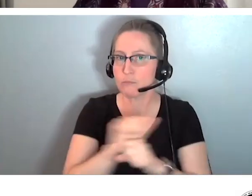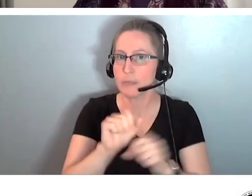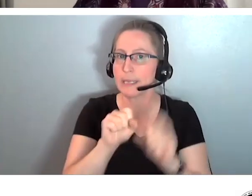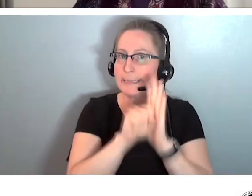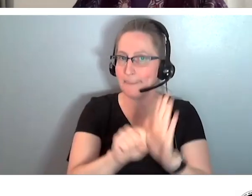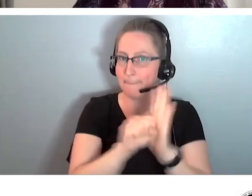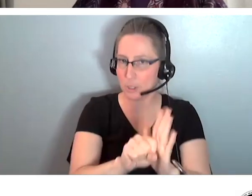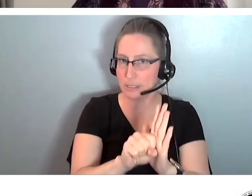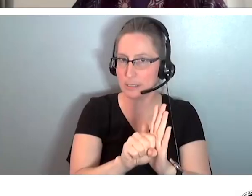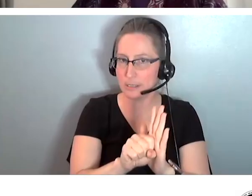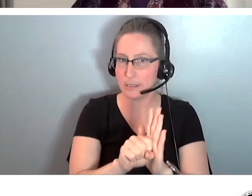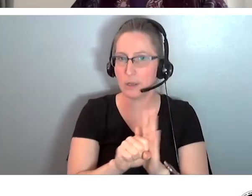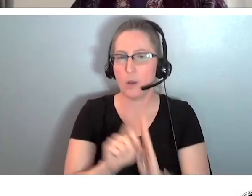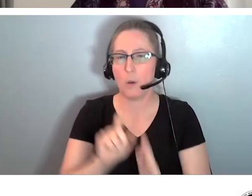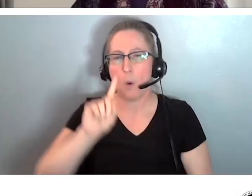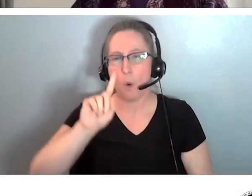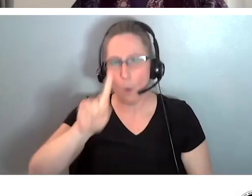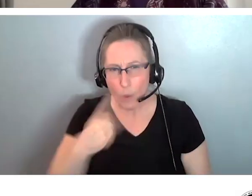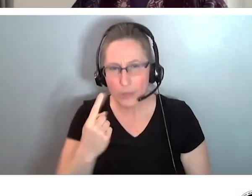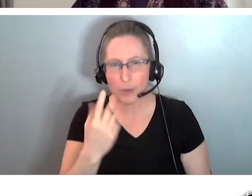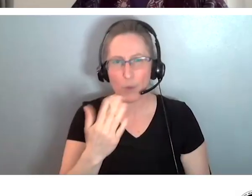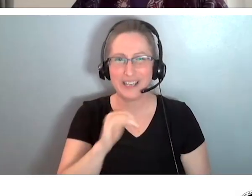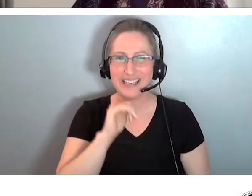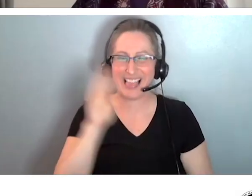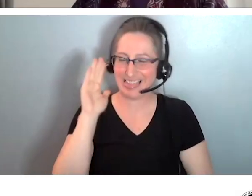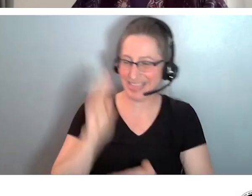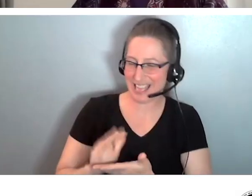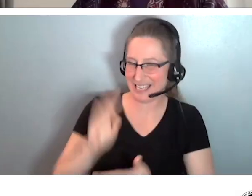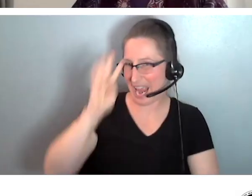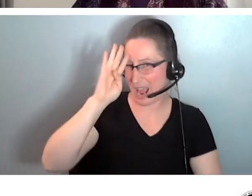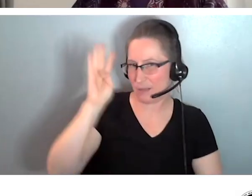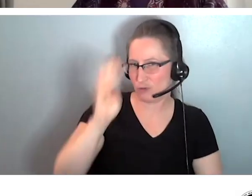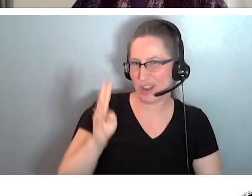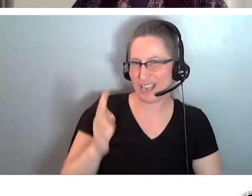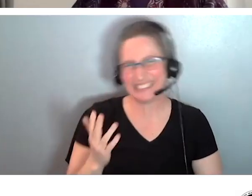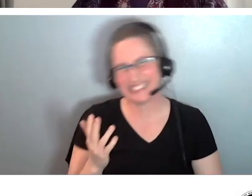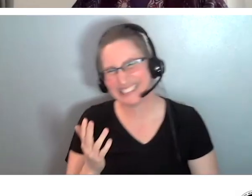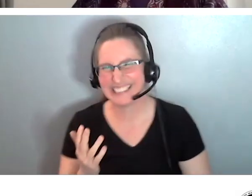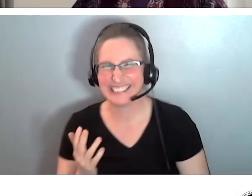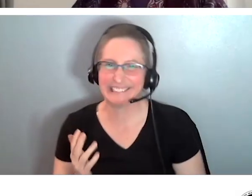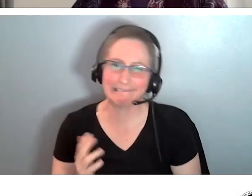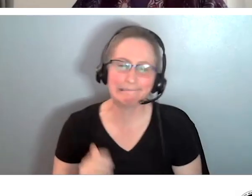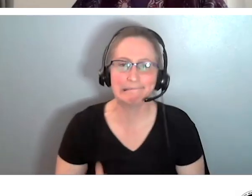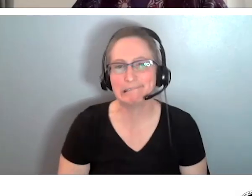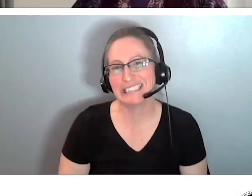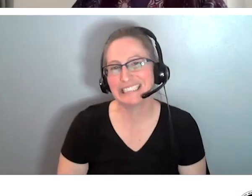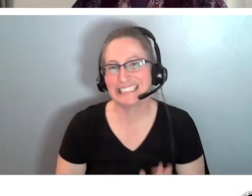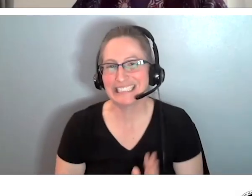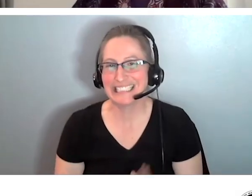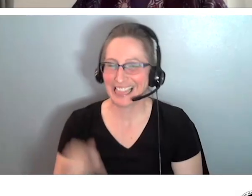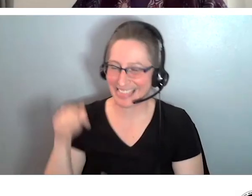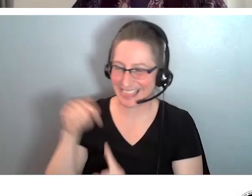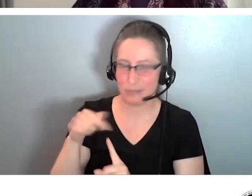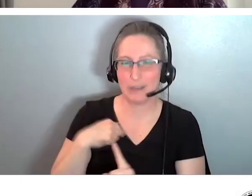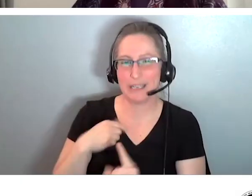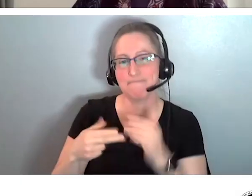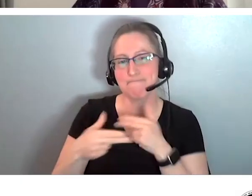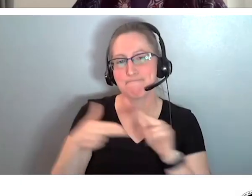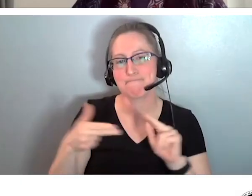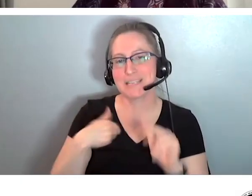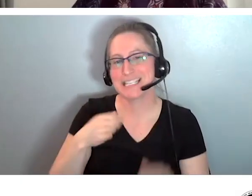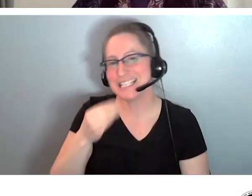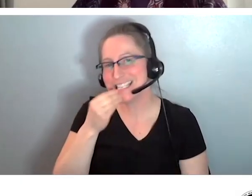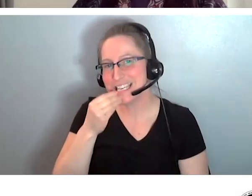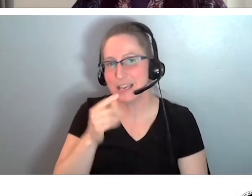These are abstract. The only one that is less abstract would be, well, I wouldn't say it is, this eat one because there's